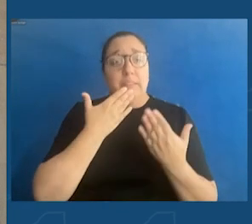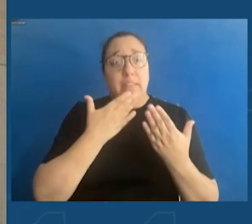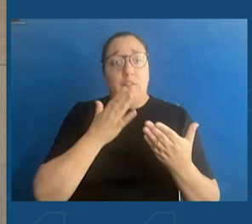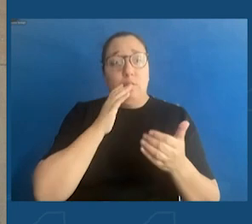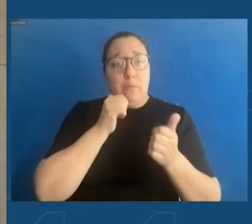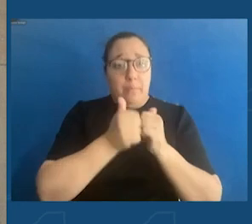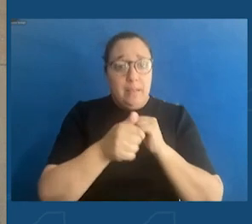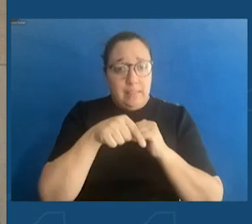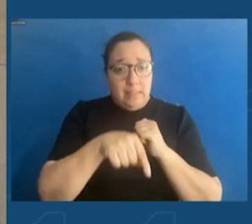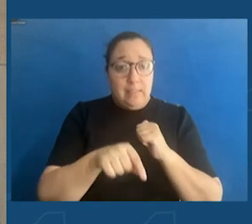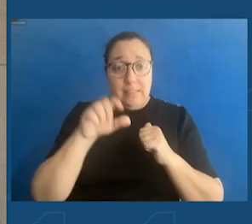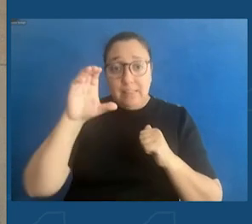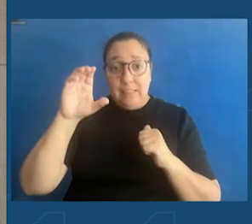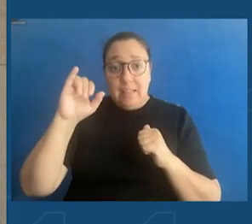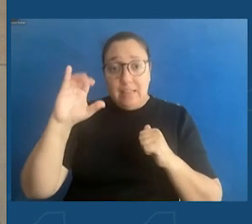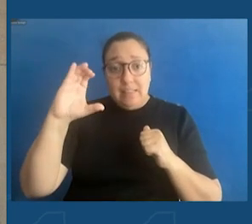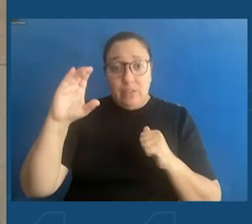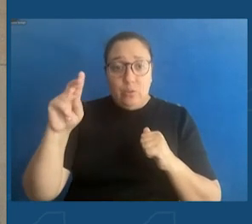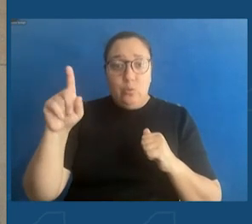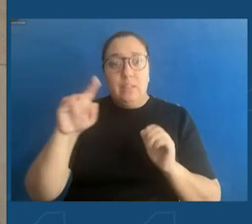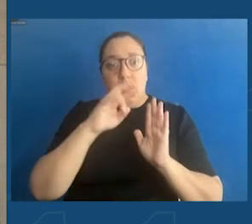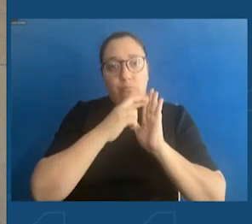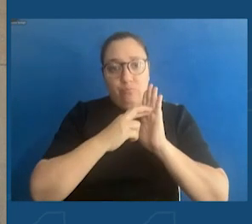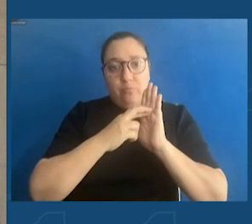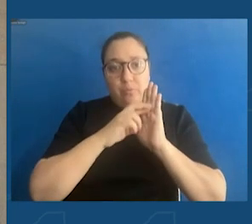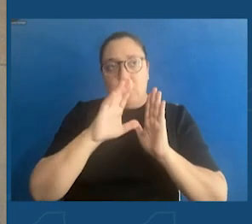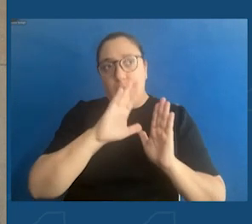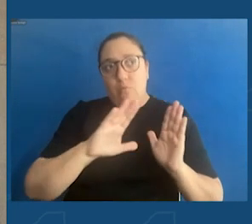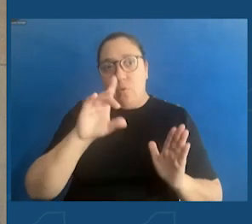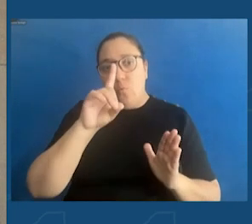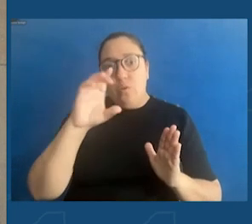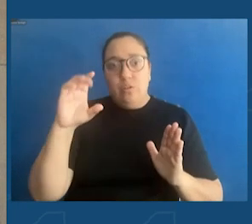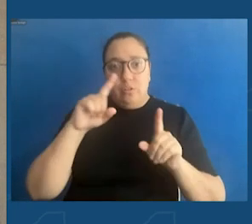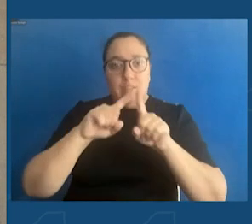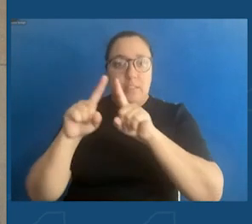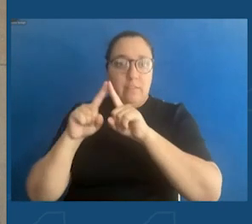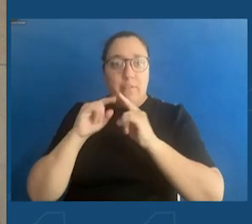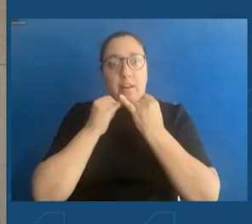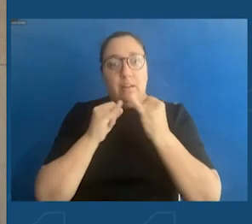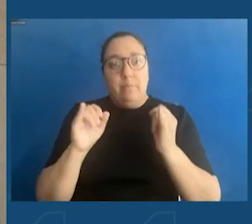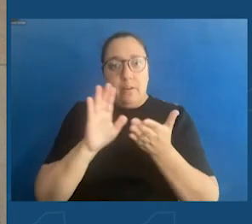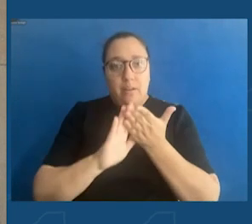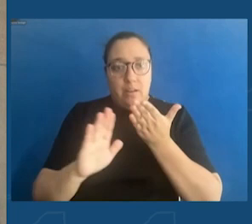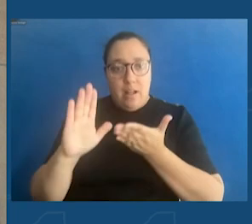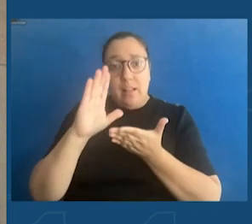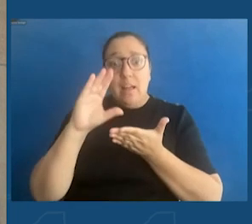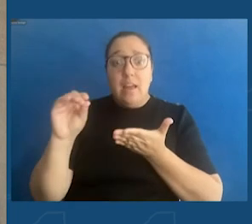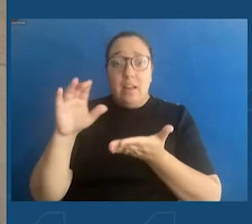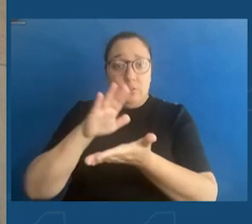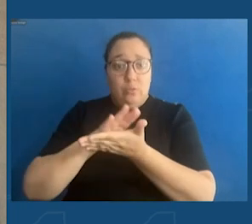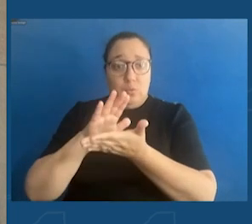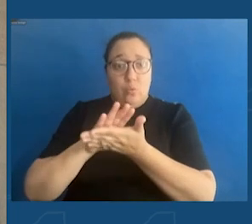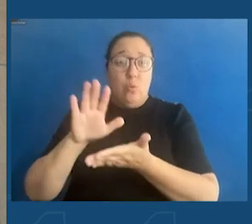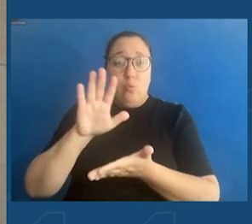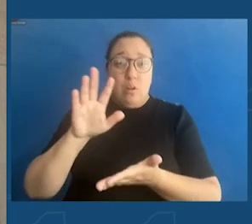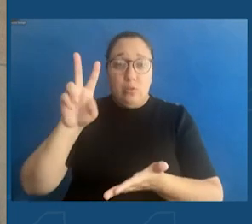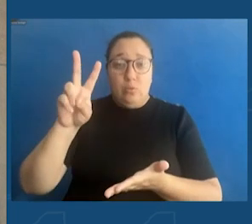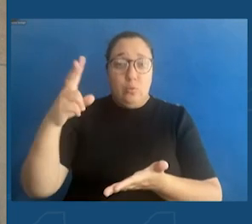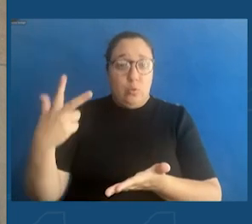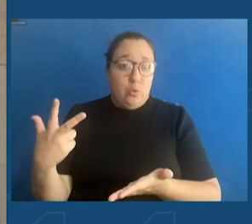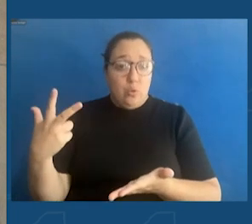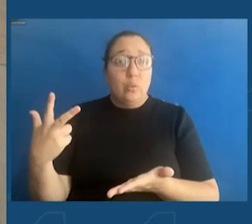CICU represents over 100 independent colleges and universities in New York, and our schools graduate 2/3 of the nurses in this